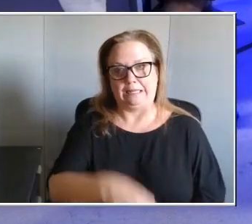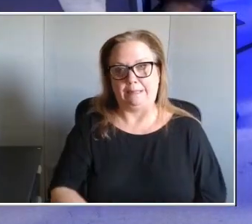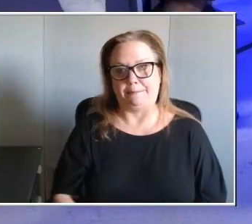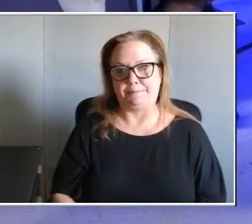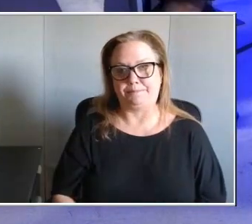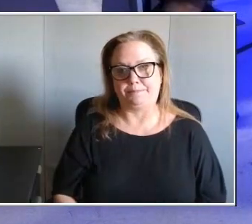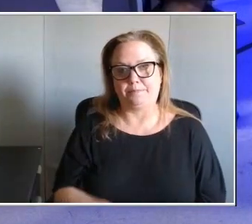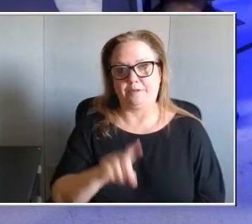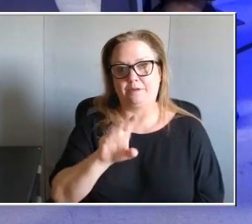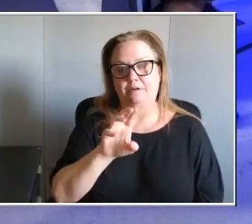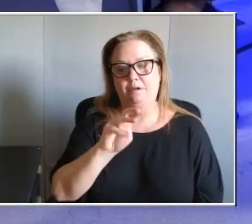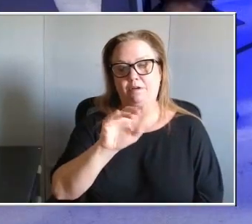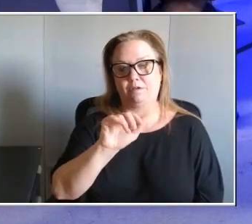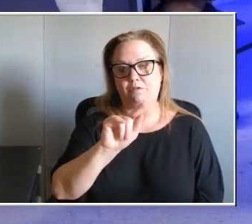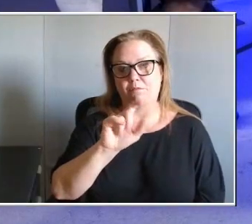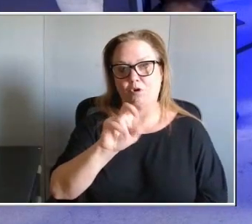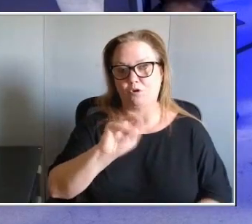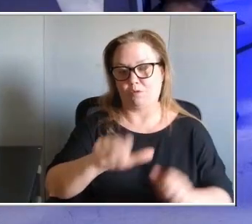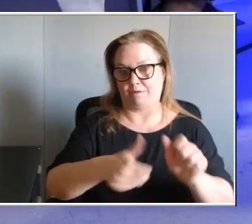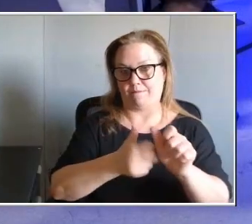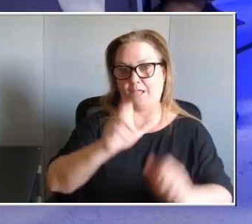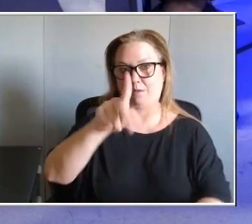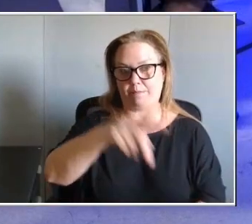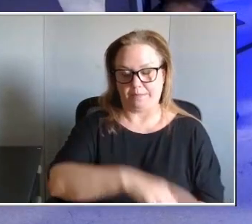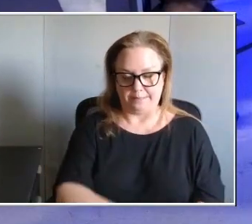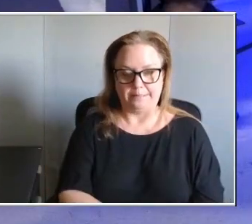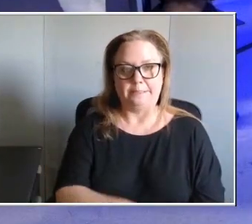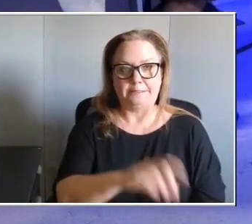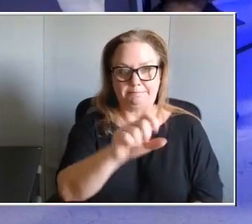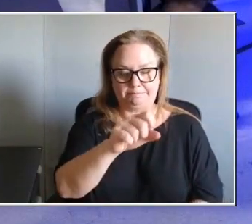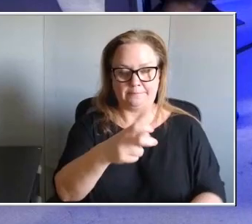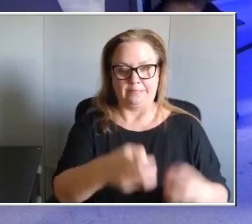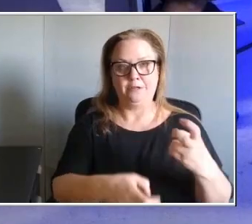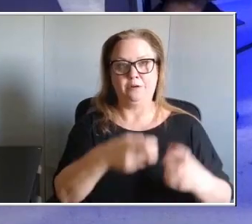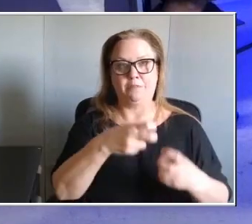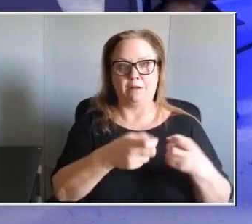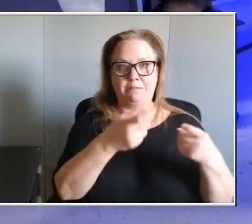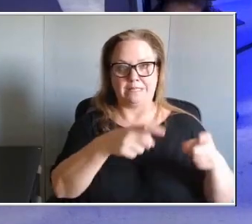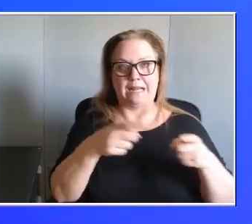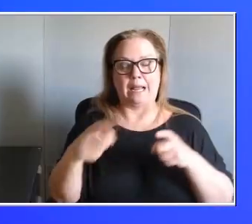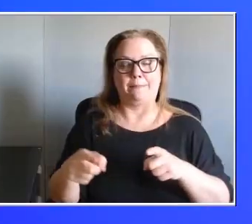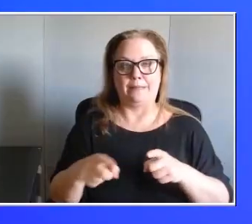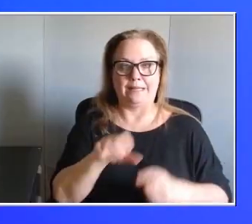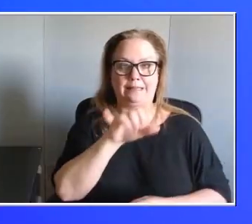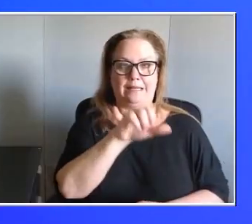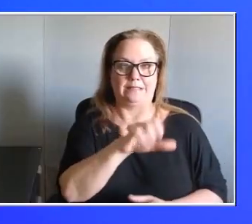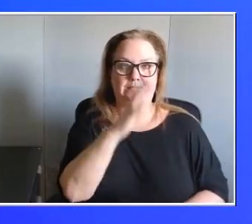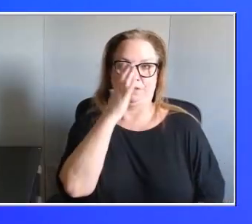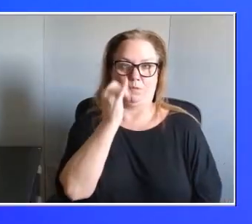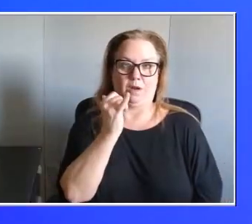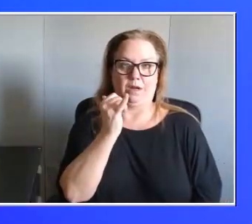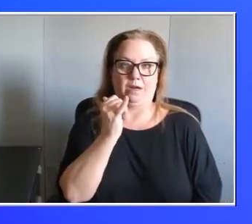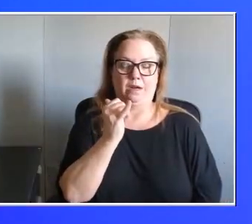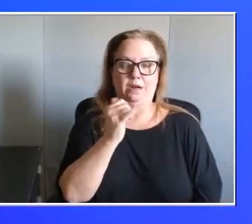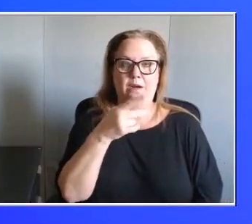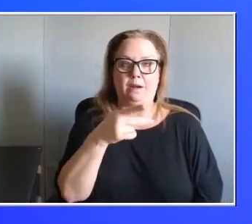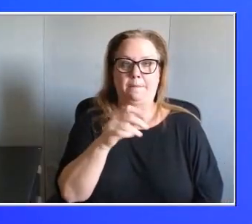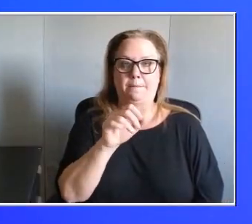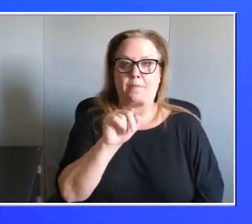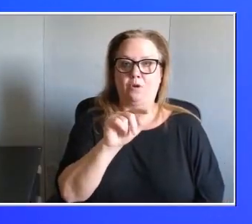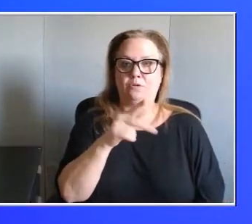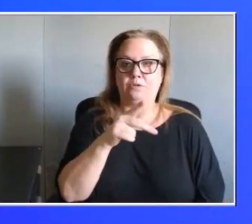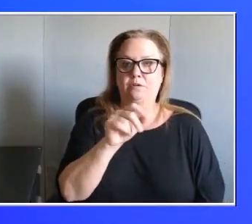follow up with that. Yeah, so there are certainly problems that can occur in the postpartum period, and that's why, postpartum follow-up is